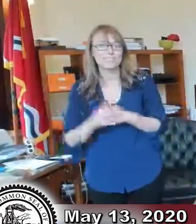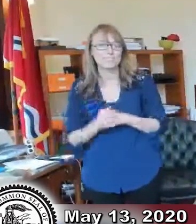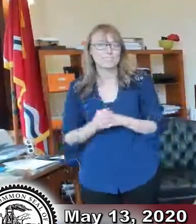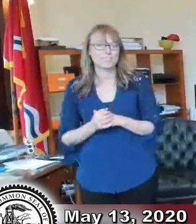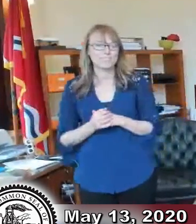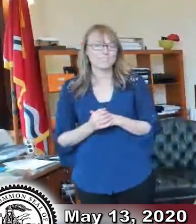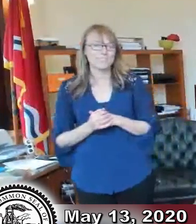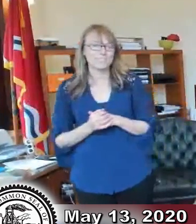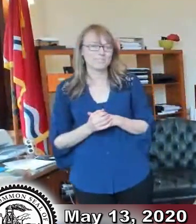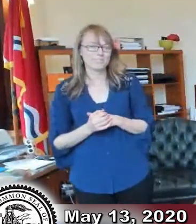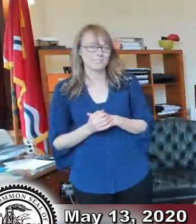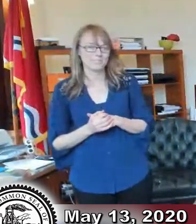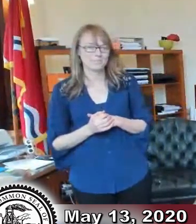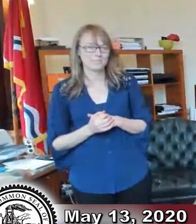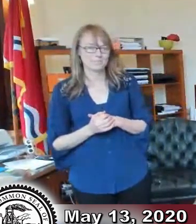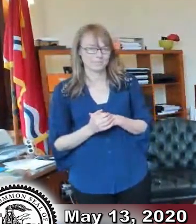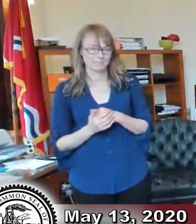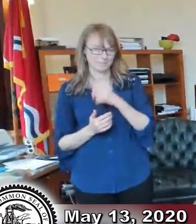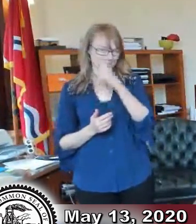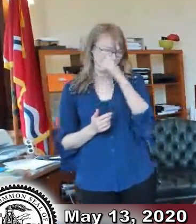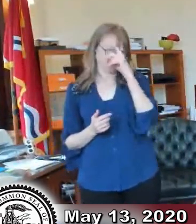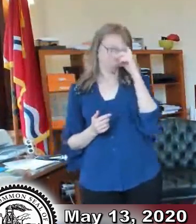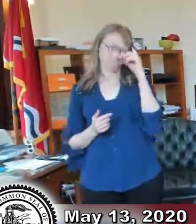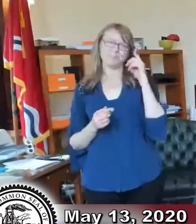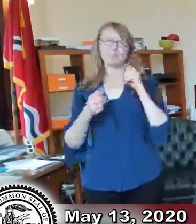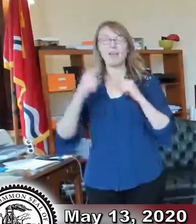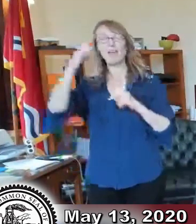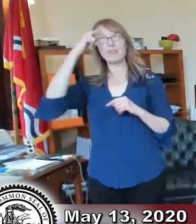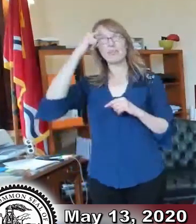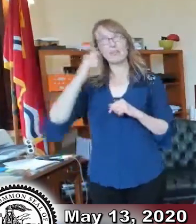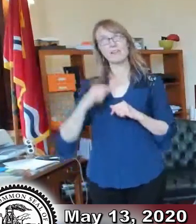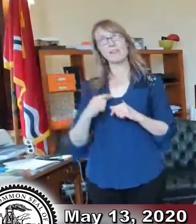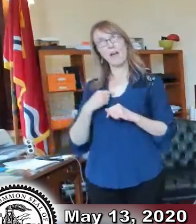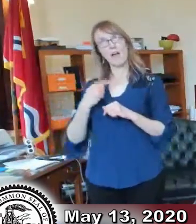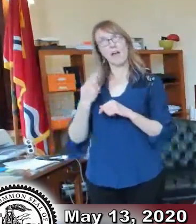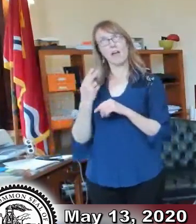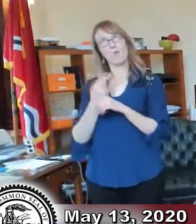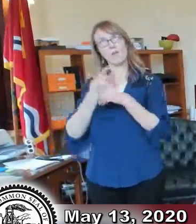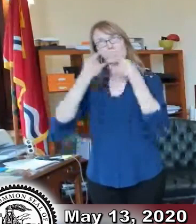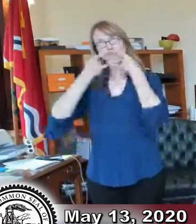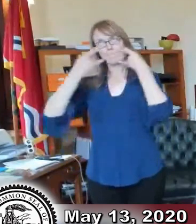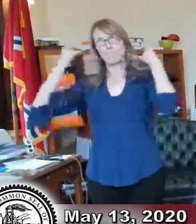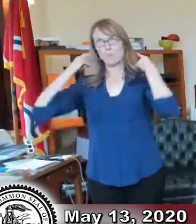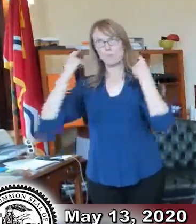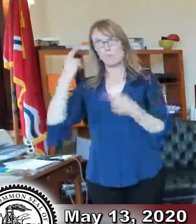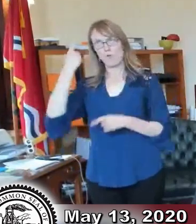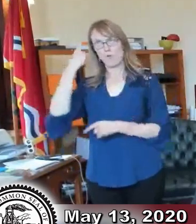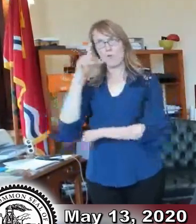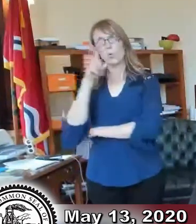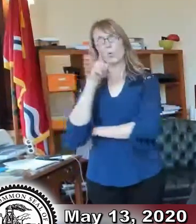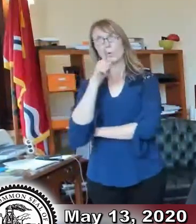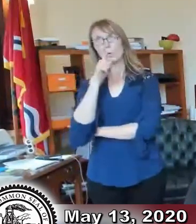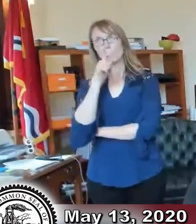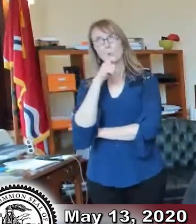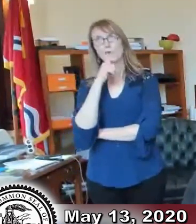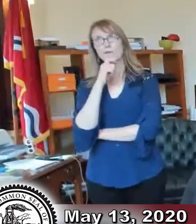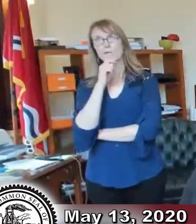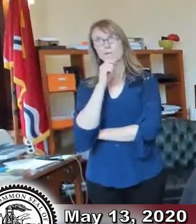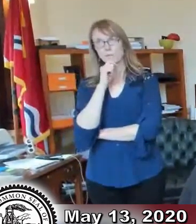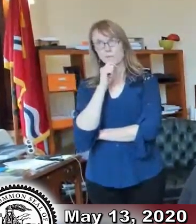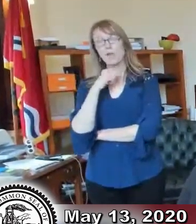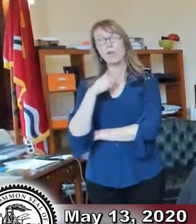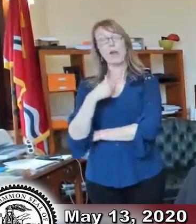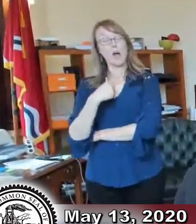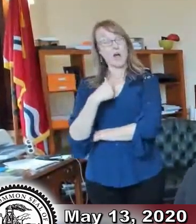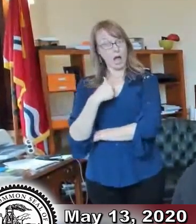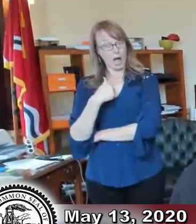this when you wear your mask. Say to yourself, who am I wearing a mask for? So when I wear a mask, I'm wearing